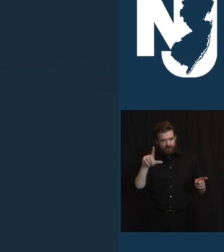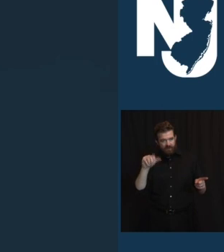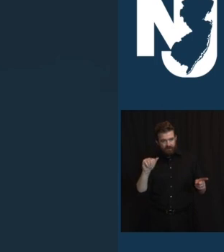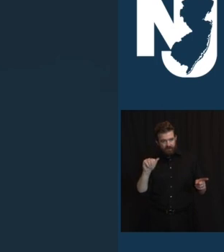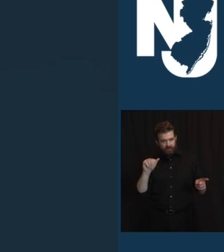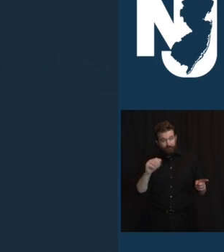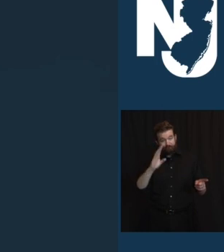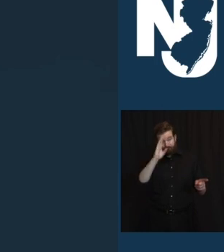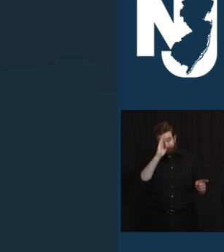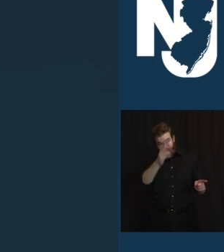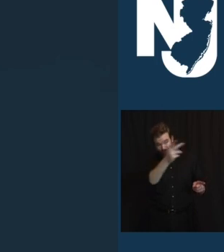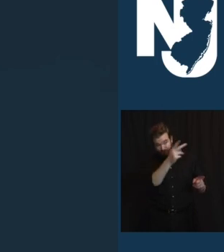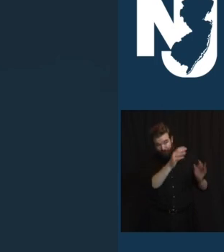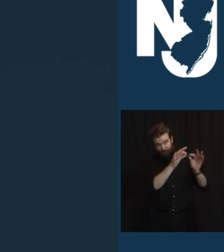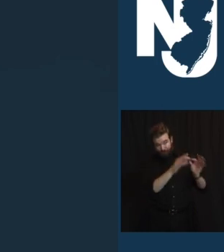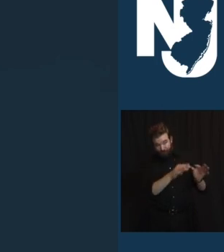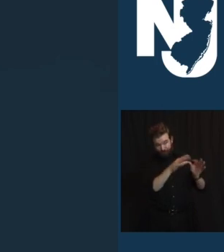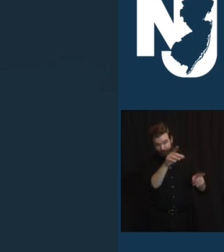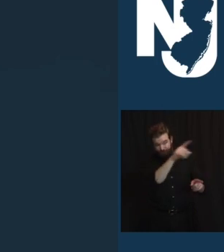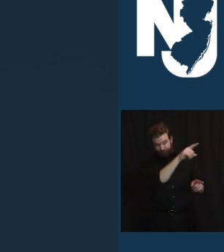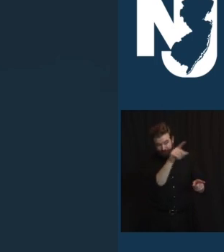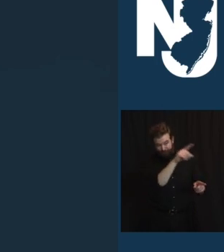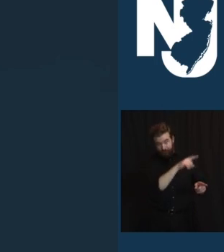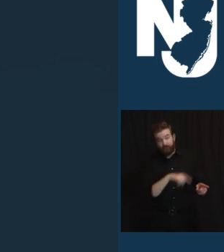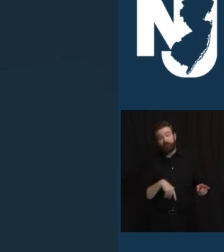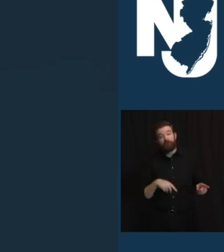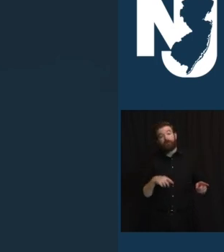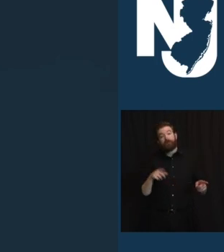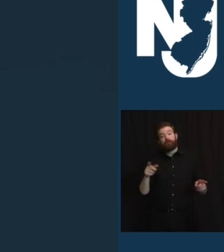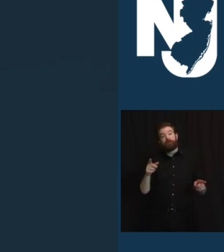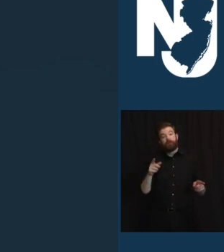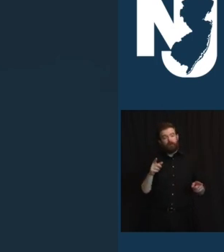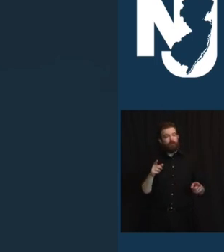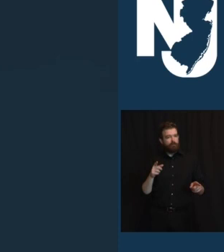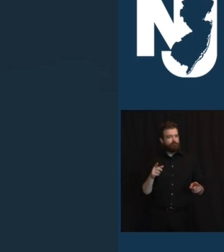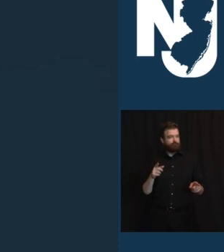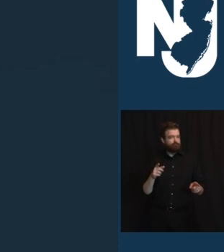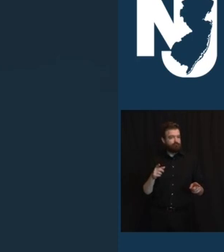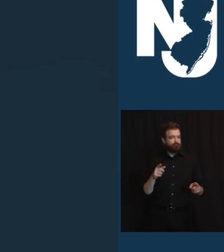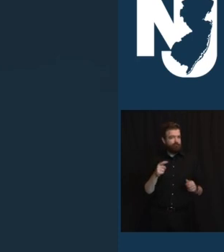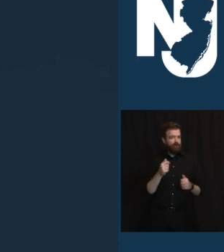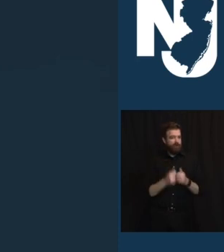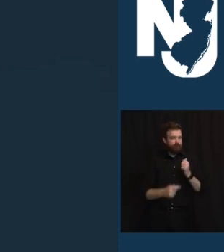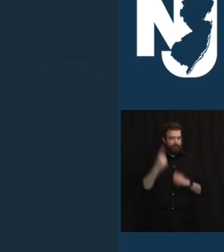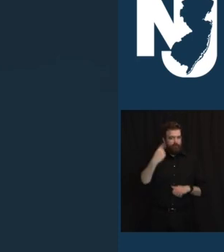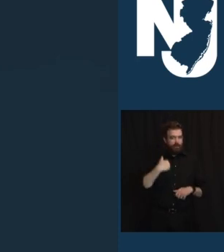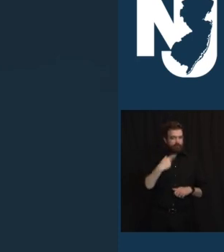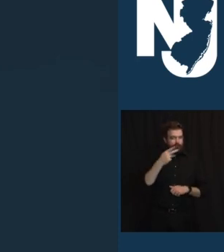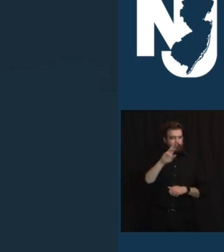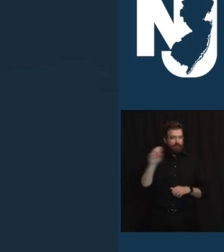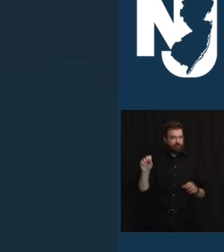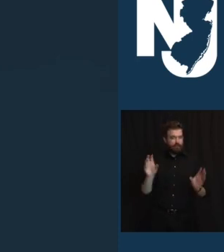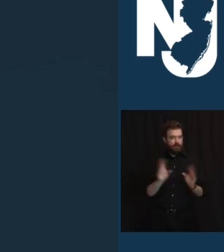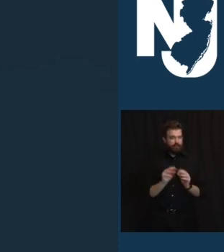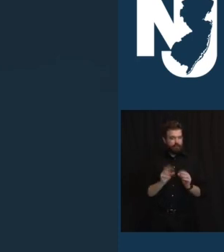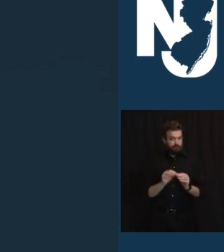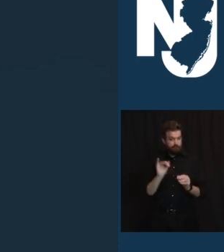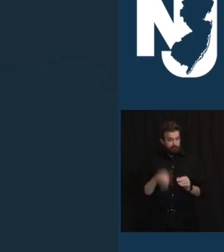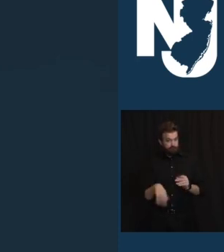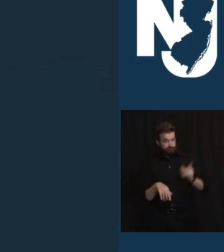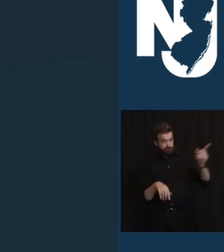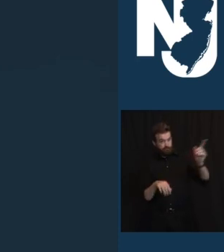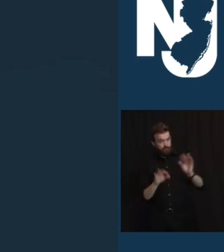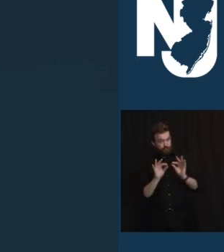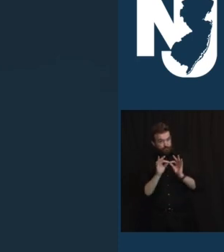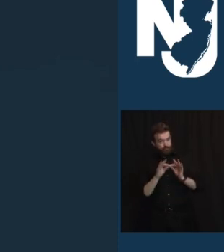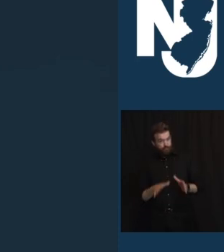believe, every single one of our press conferences. It started out physically. You'll remember these guys were right to my left, or Pat, maybe